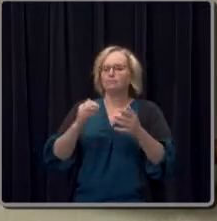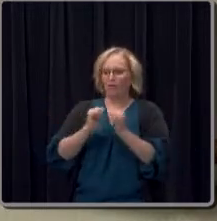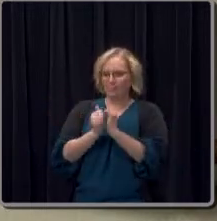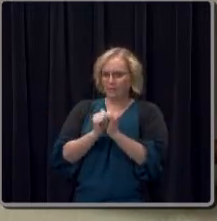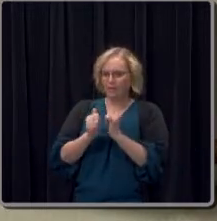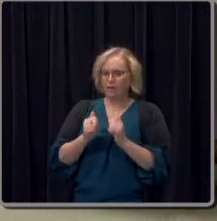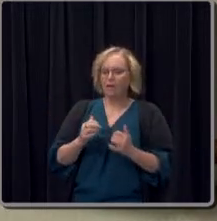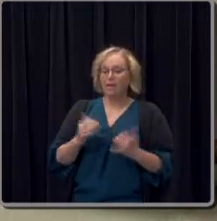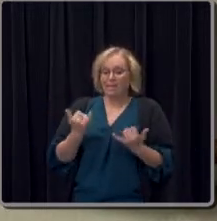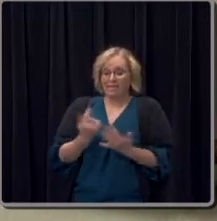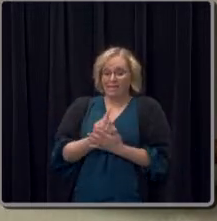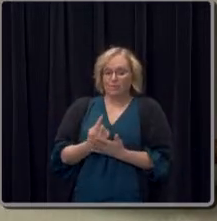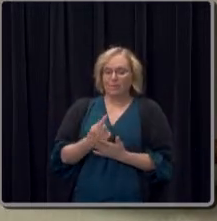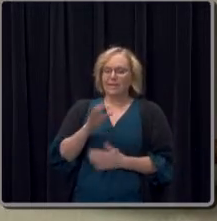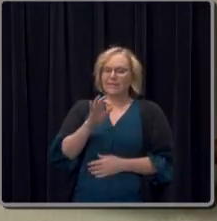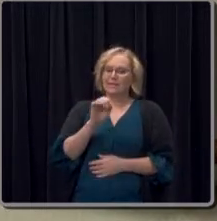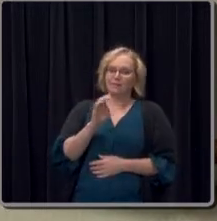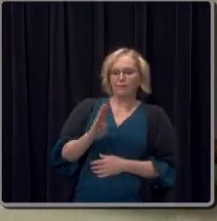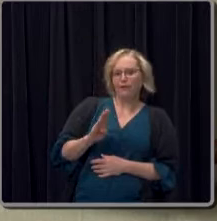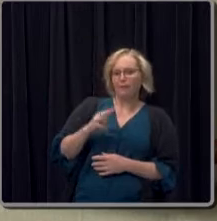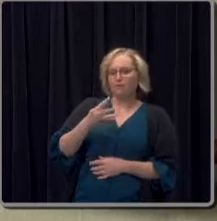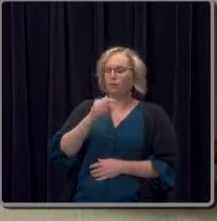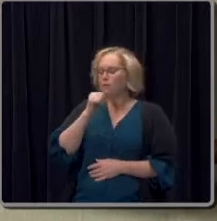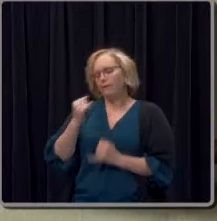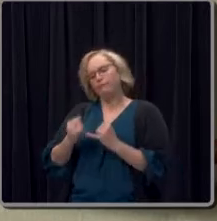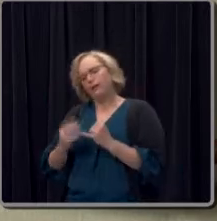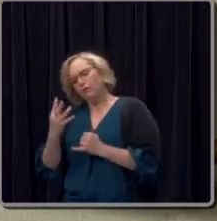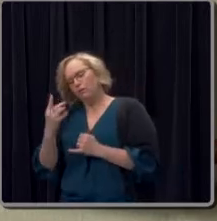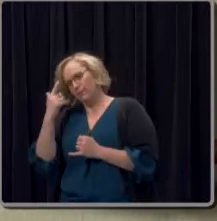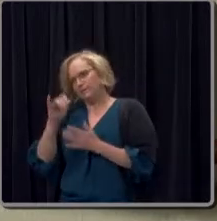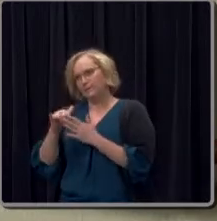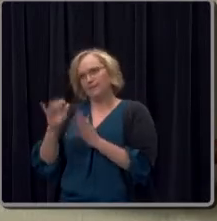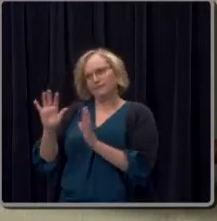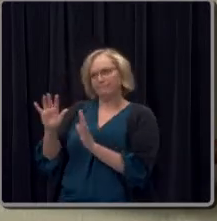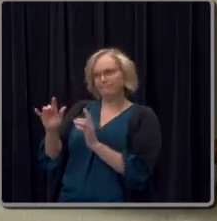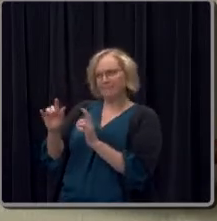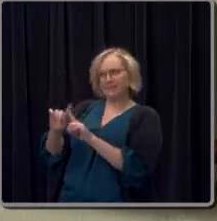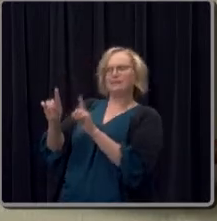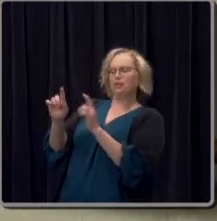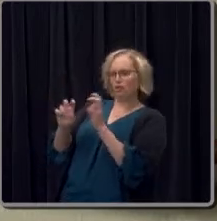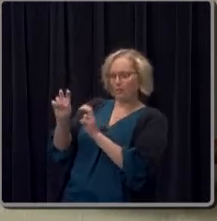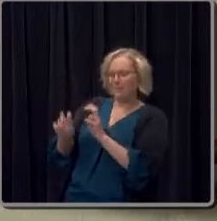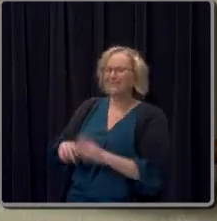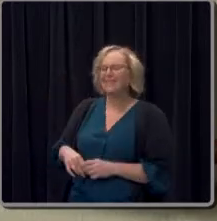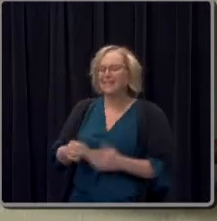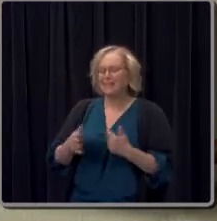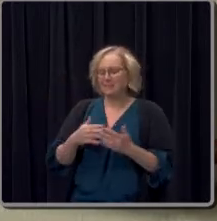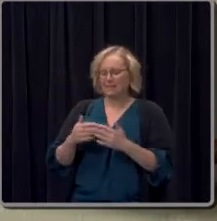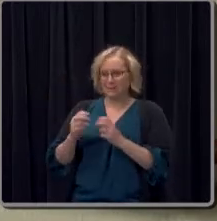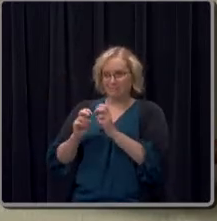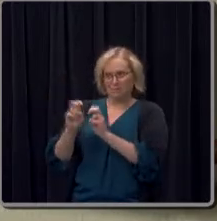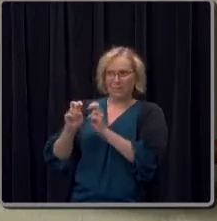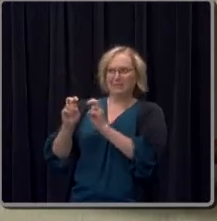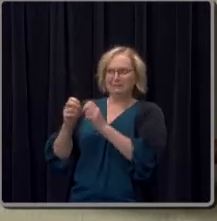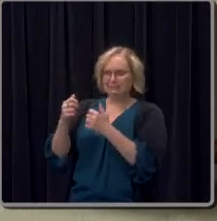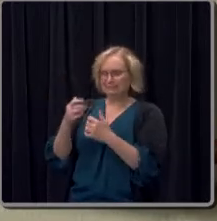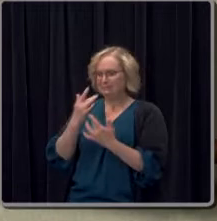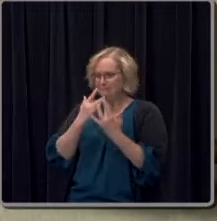Fab Four, not the Final Four, because that is a copyrighted term. Anyway, the races are tight.